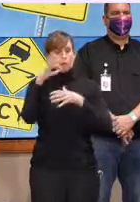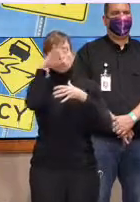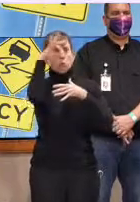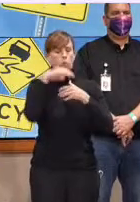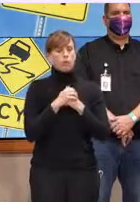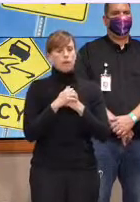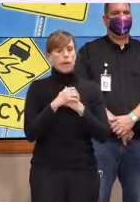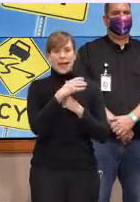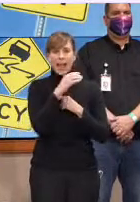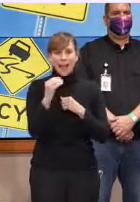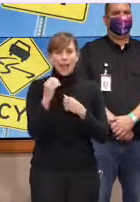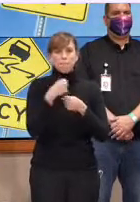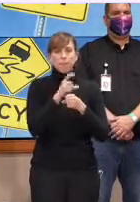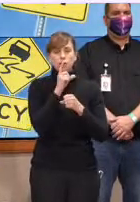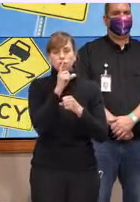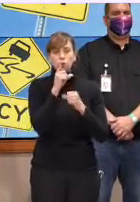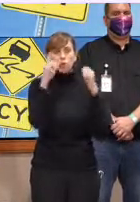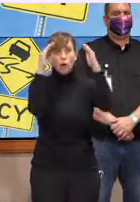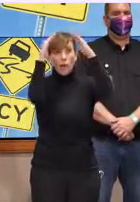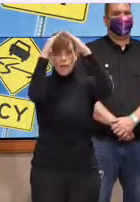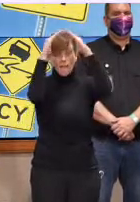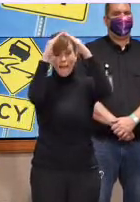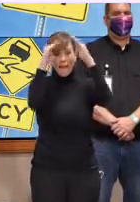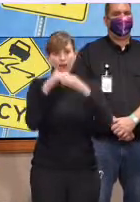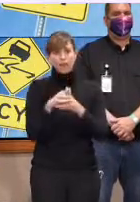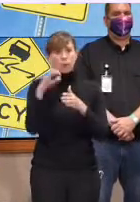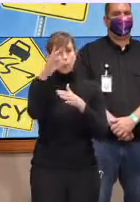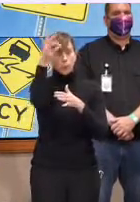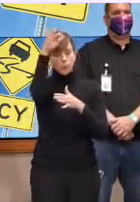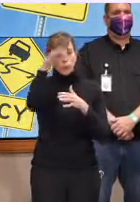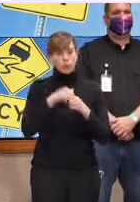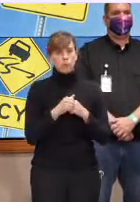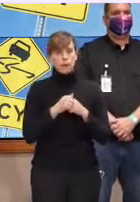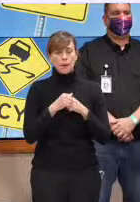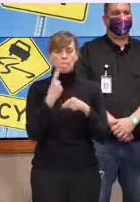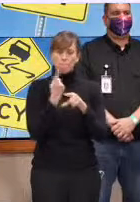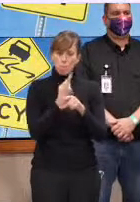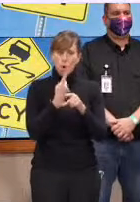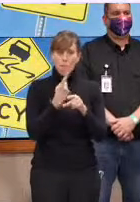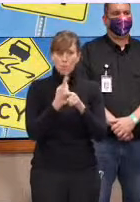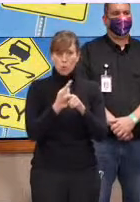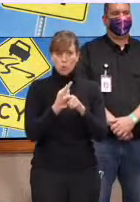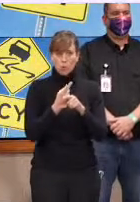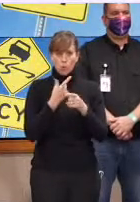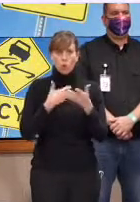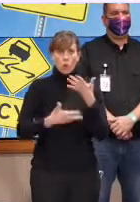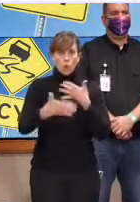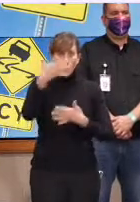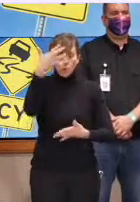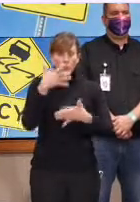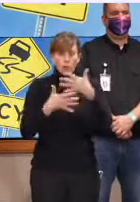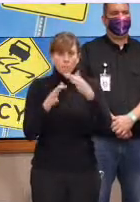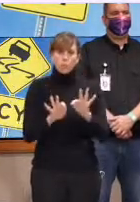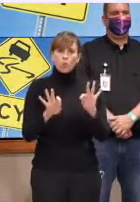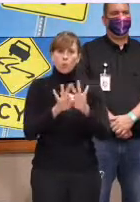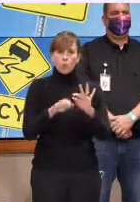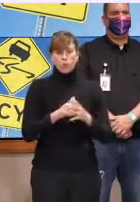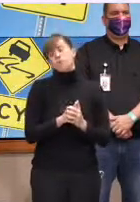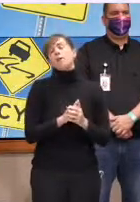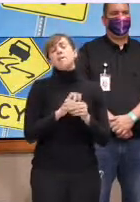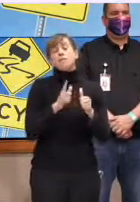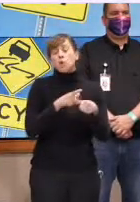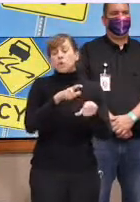attic as the flue passes through those attics. Because again, proper maintenance is important, but if this is the first time that you're going to use those